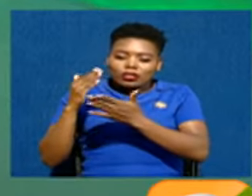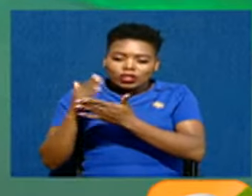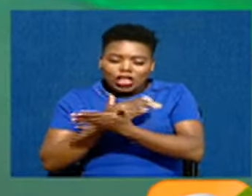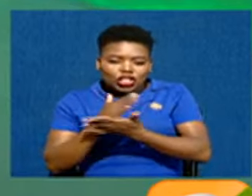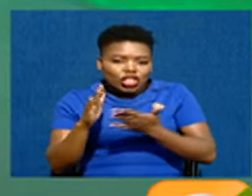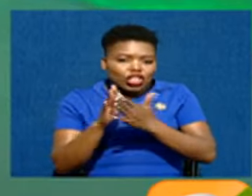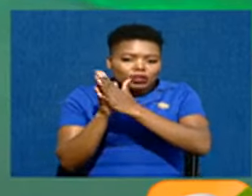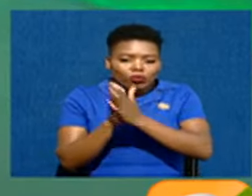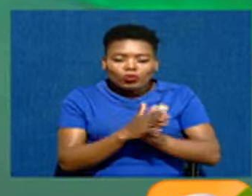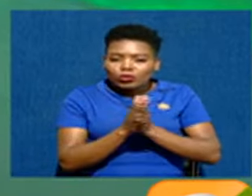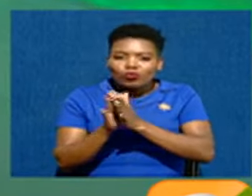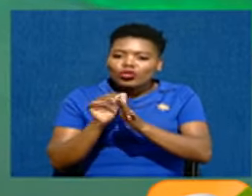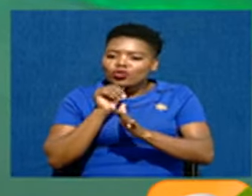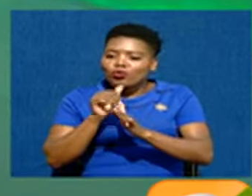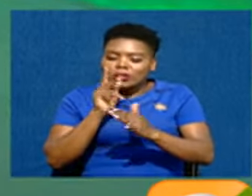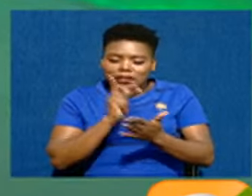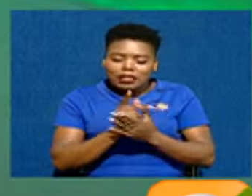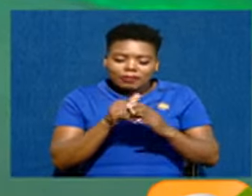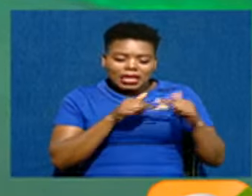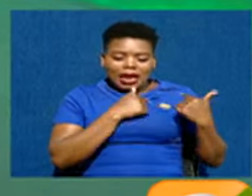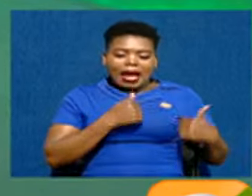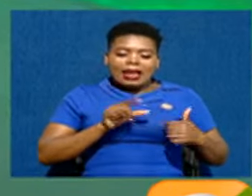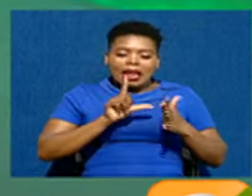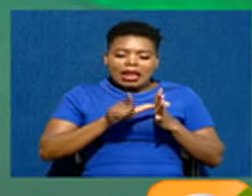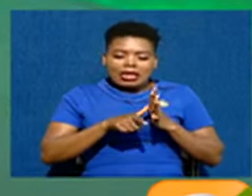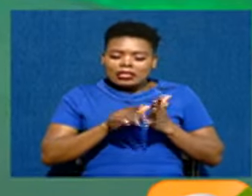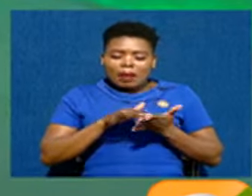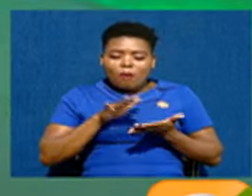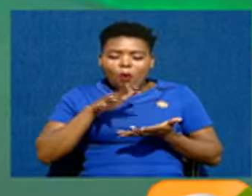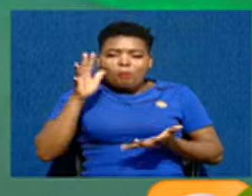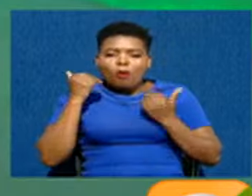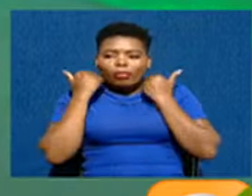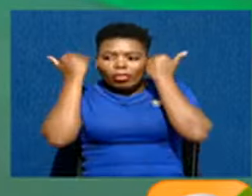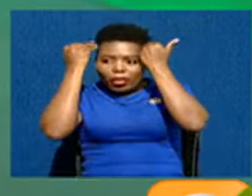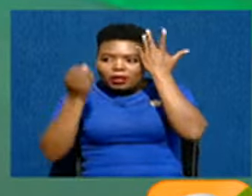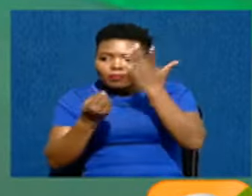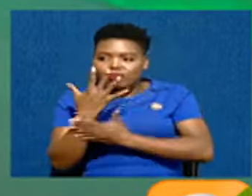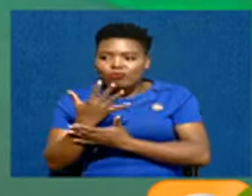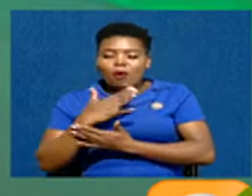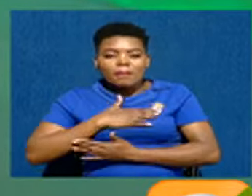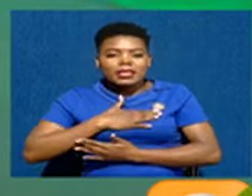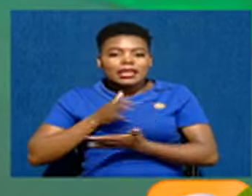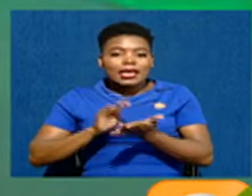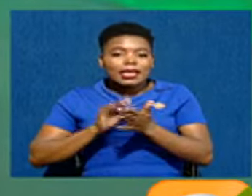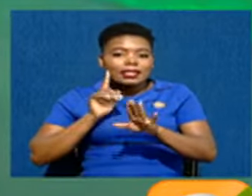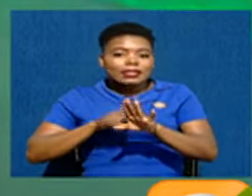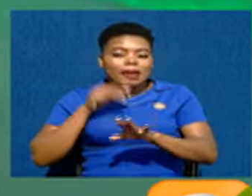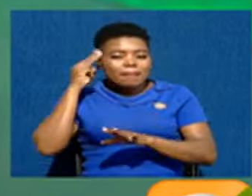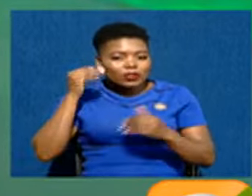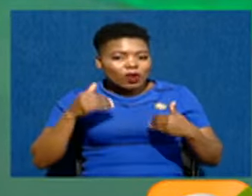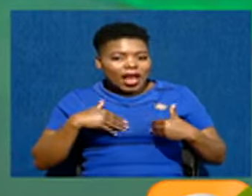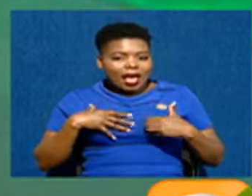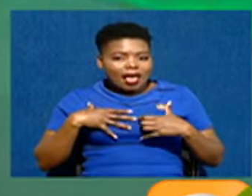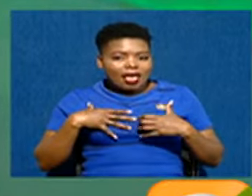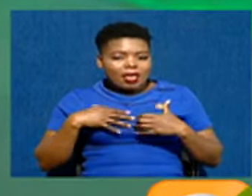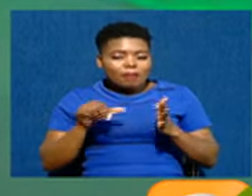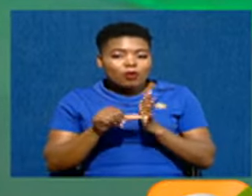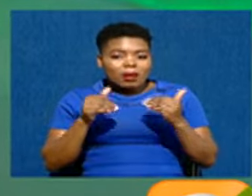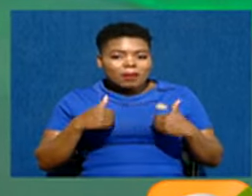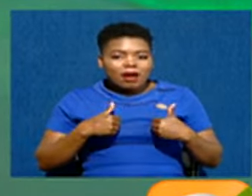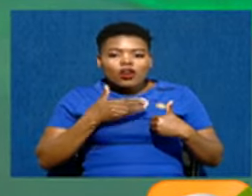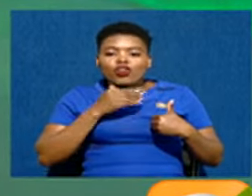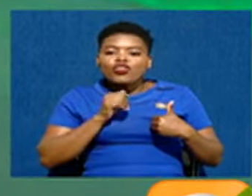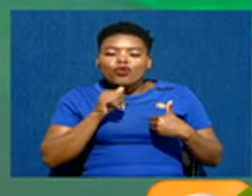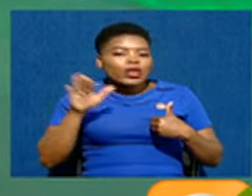dead. So you should seek professional help. Don't listen to people, and work on yourself, mm-hmm. especially in your